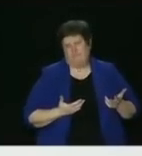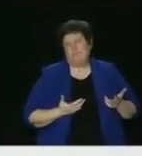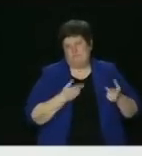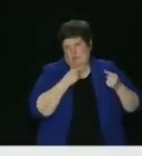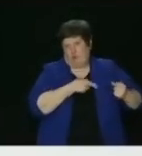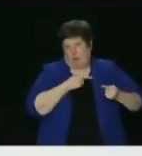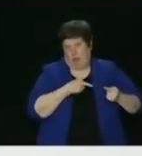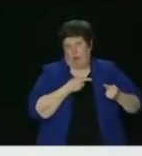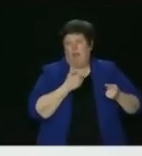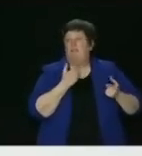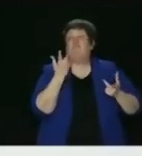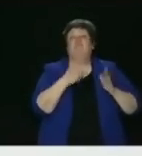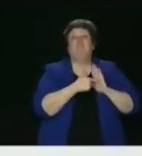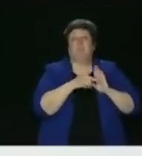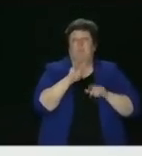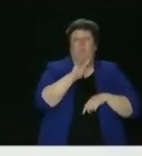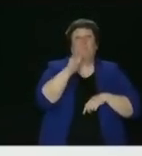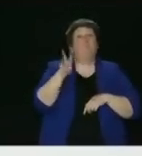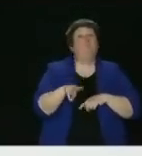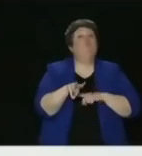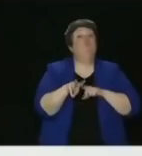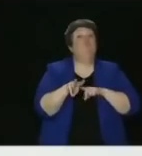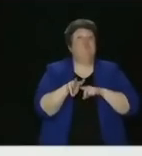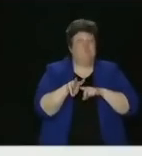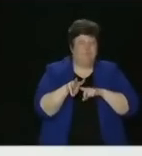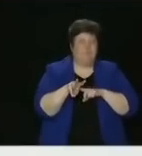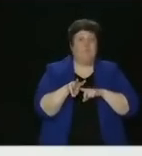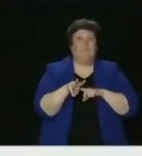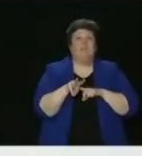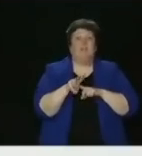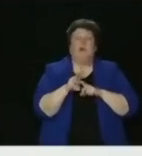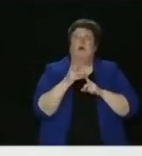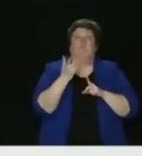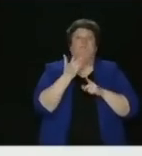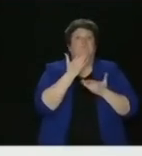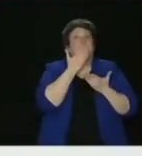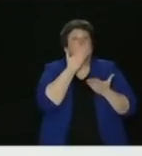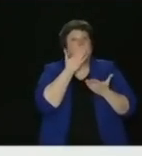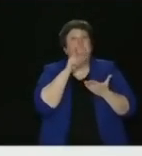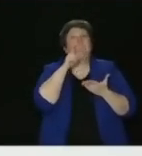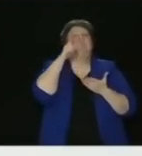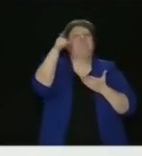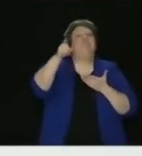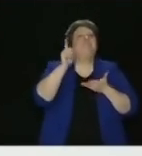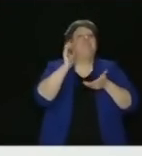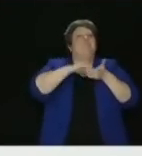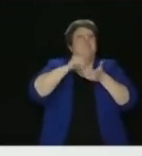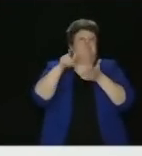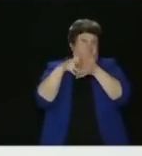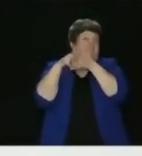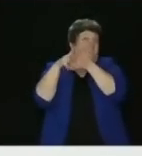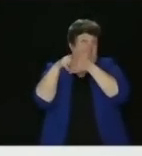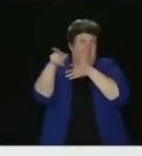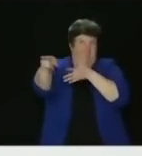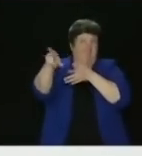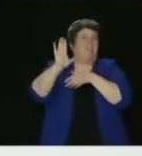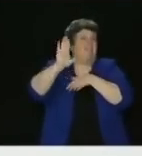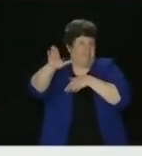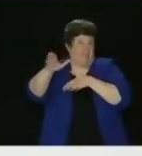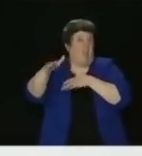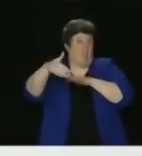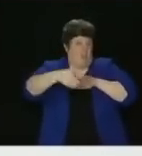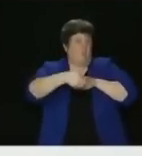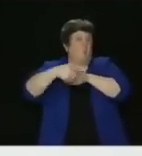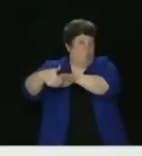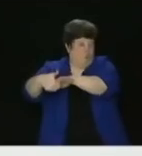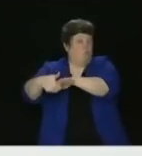In Windsor, we relied on generous partnership with the Americans to be able